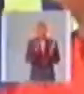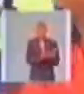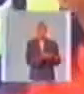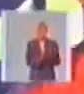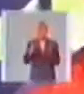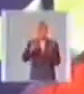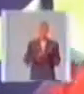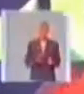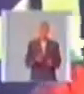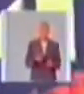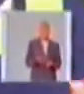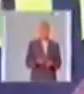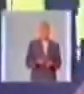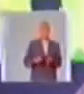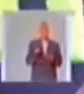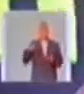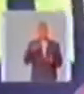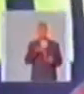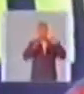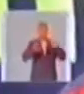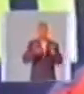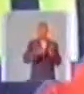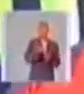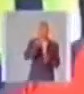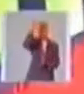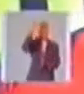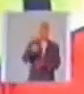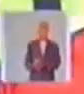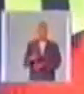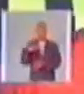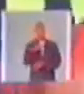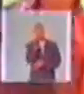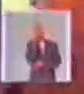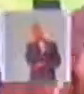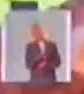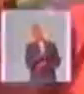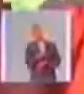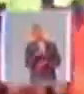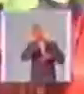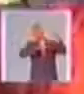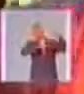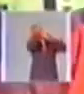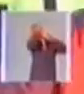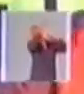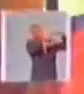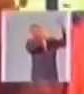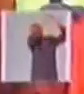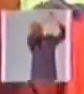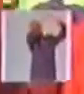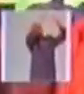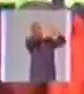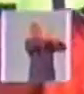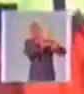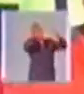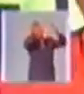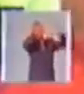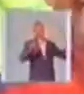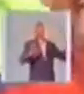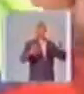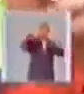Yaba. See, and Tiata, you mean Sia Soredine. Bible Samin Kanjo said, O Yankopon, on T, a Soredine, I did answer